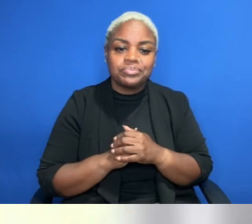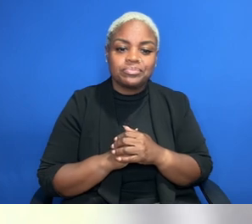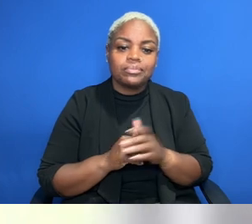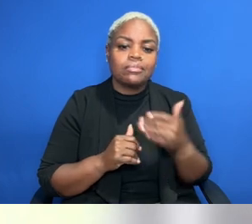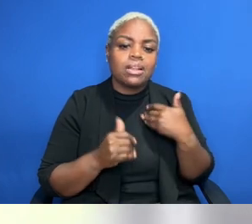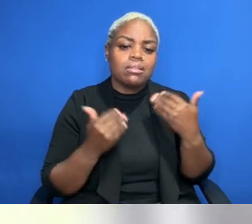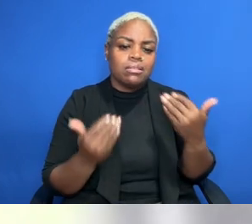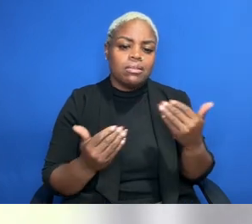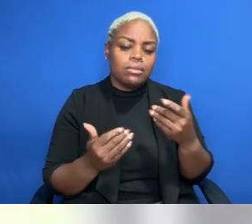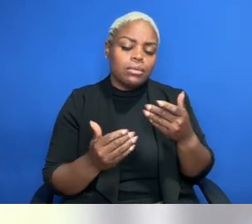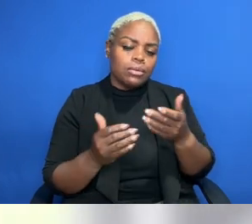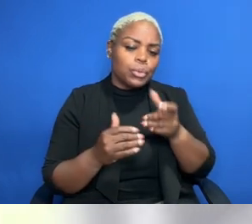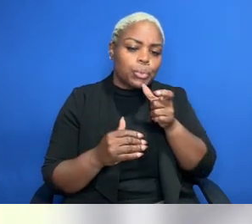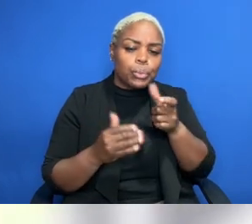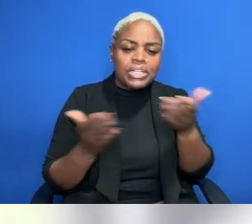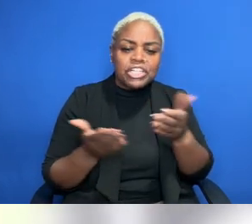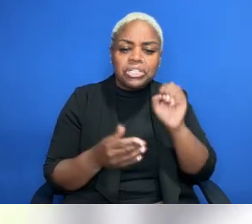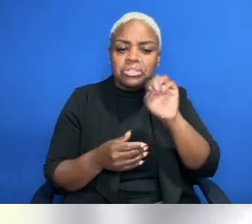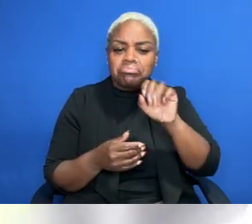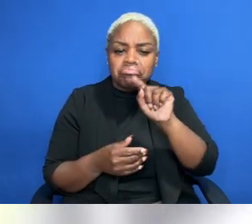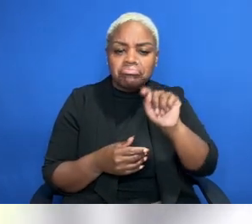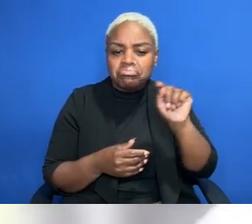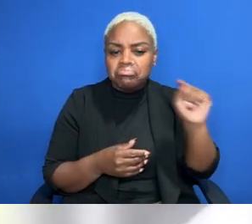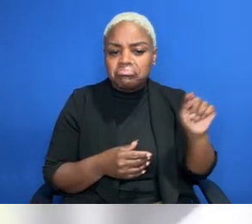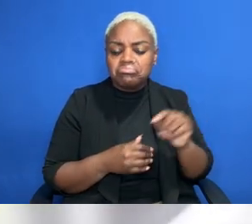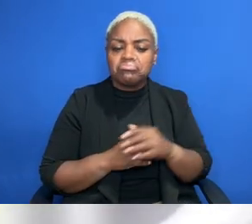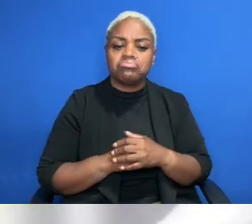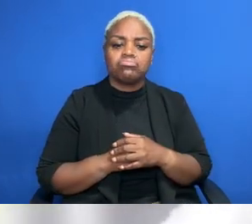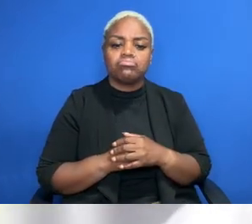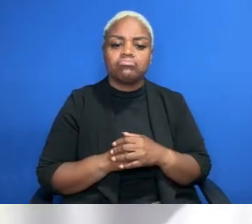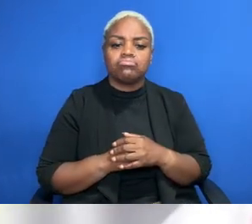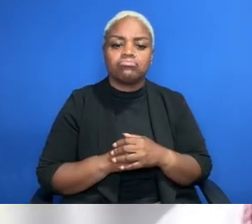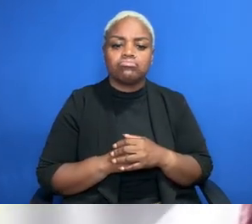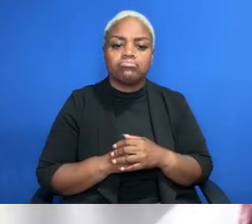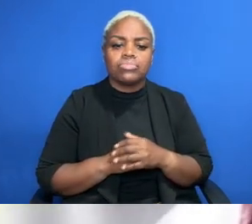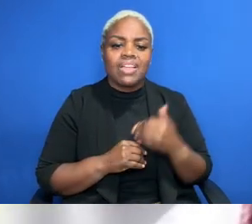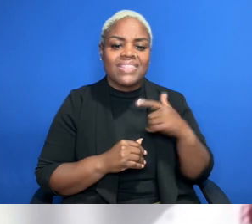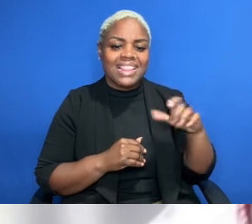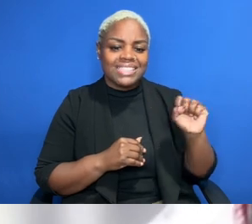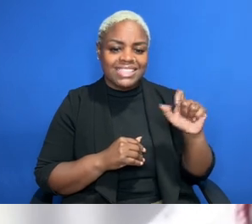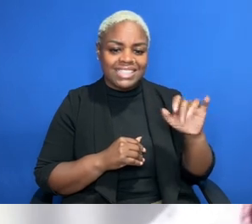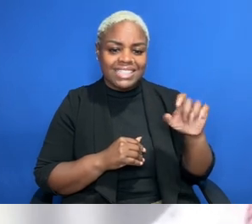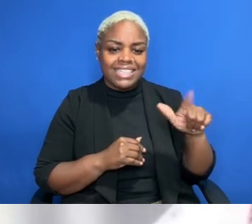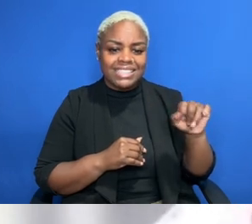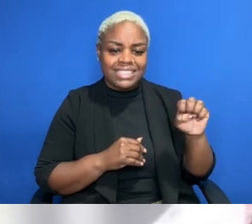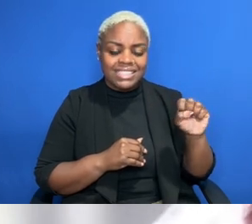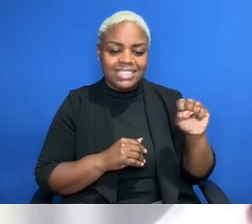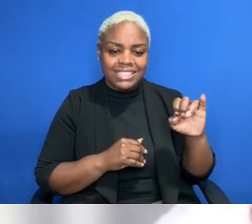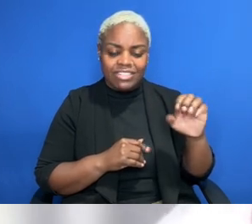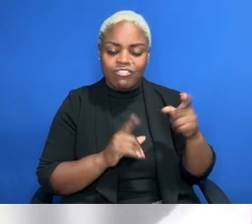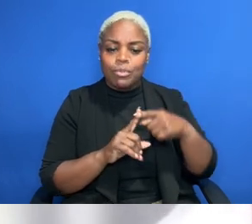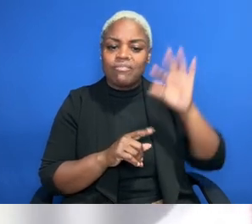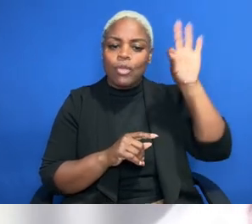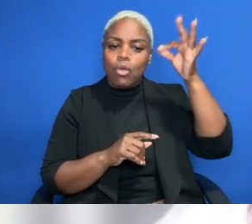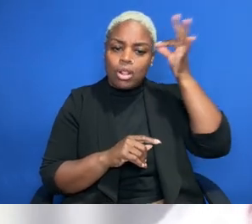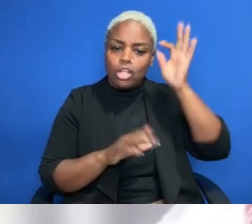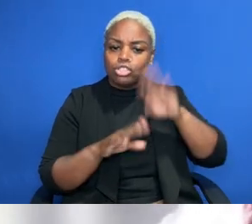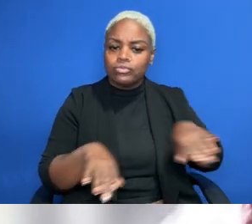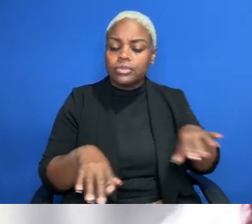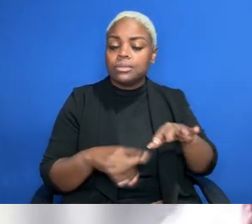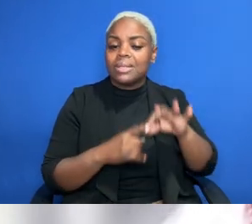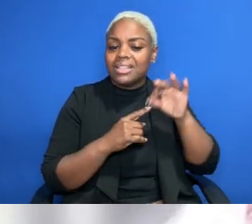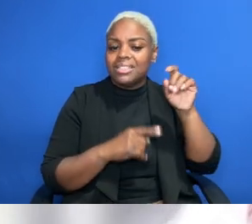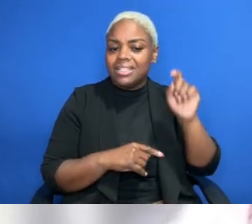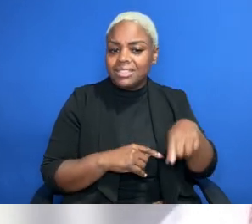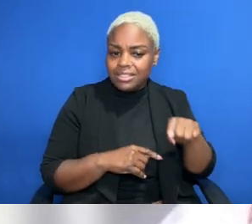event today. Let me just kind of run through who is here. We have Leslie from the Federation